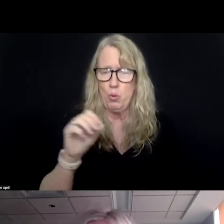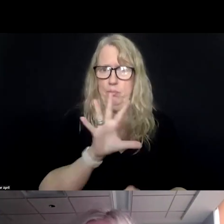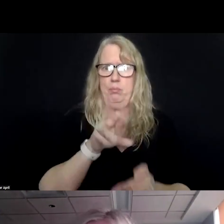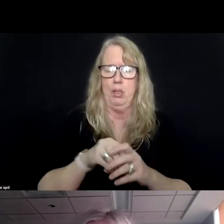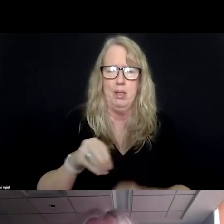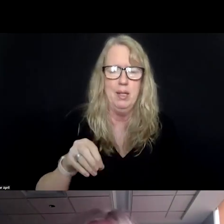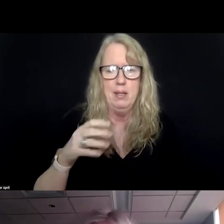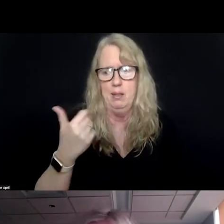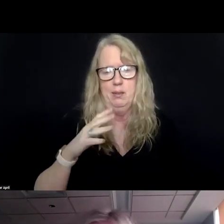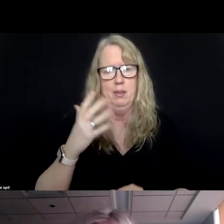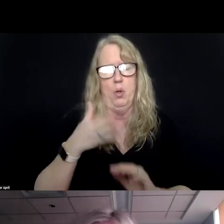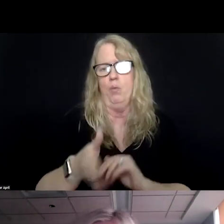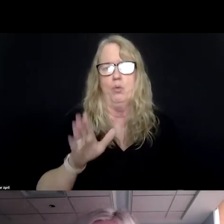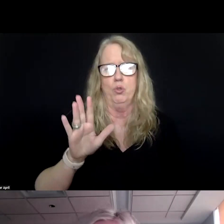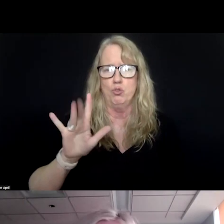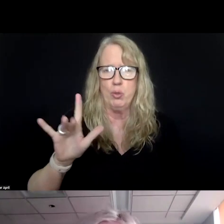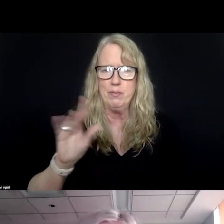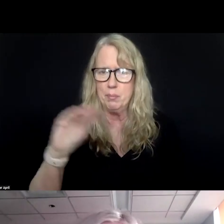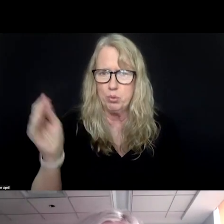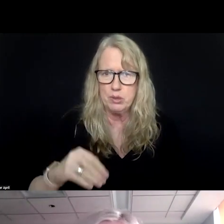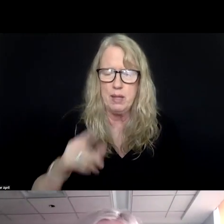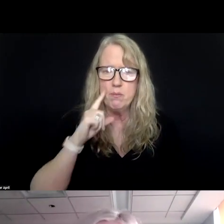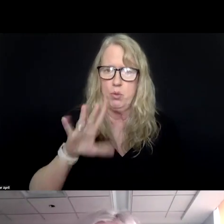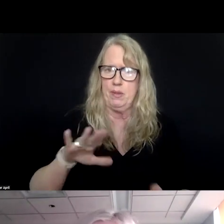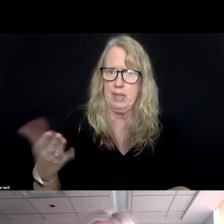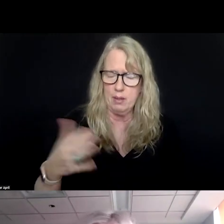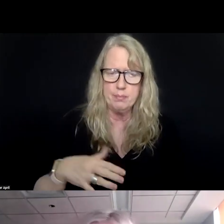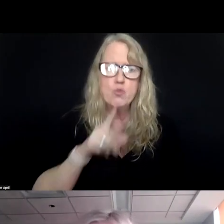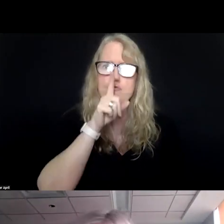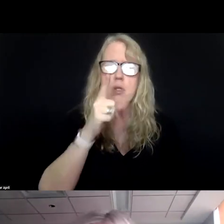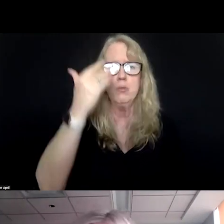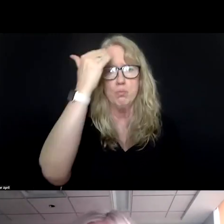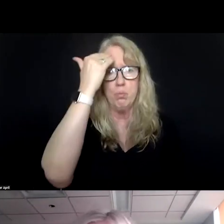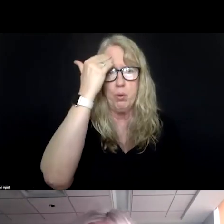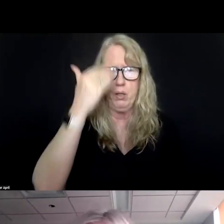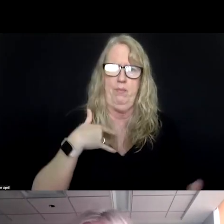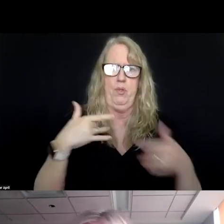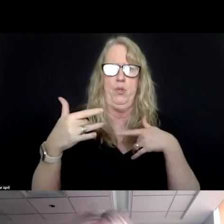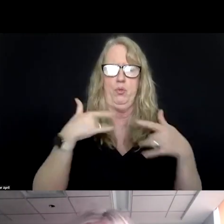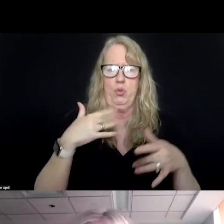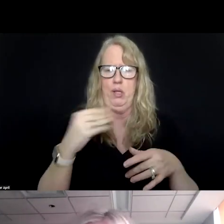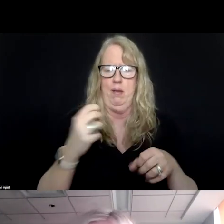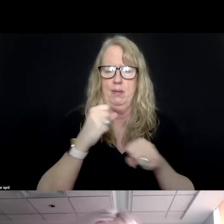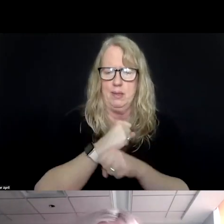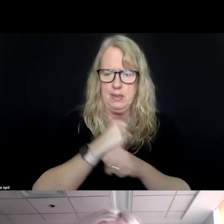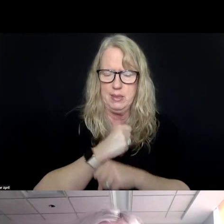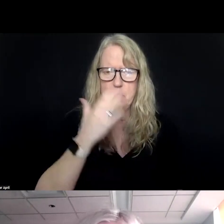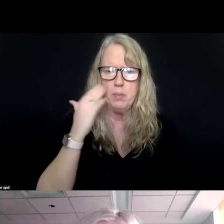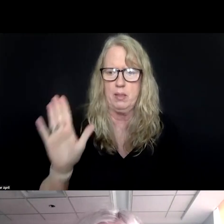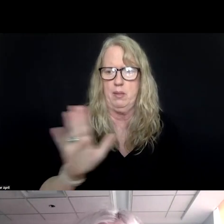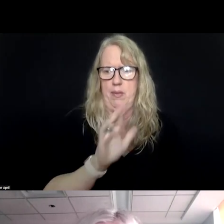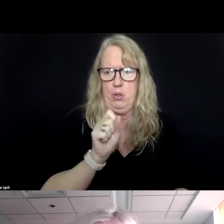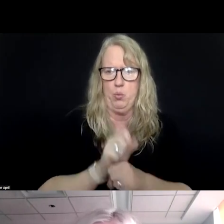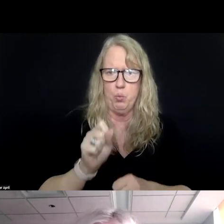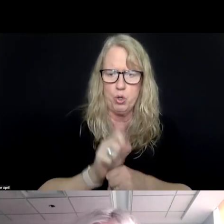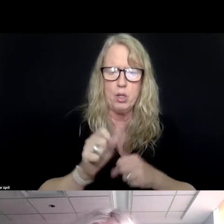25% of the deaths. And, we're really aware of these concerning statistics because of the work of maternal